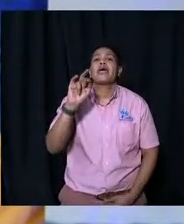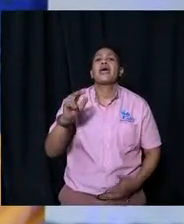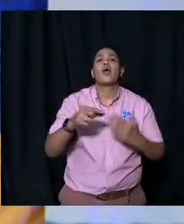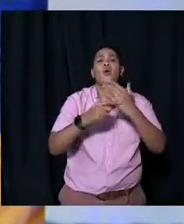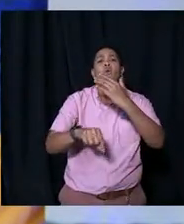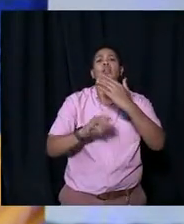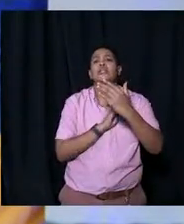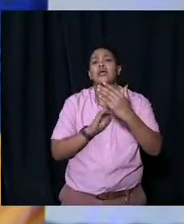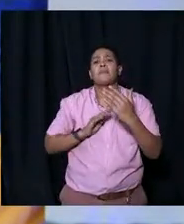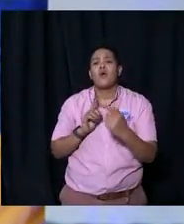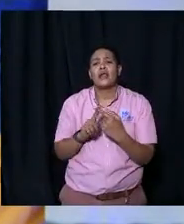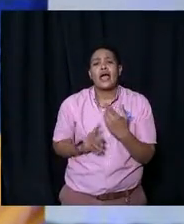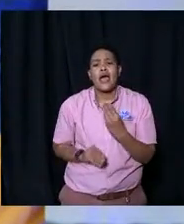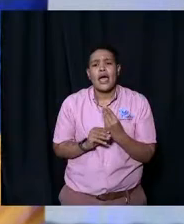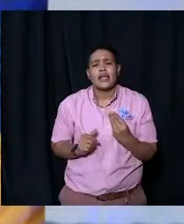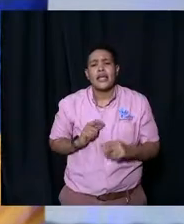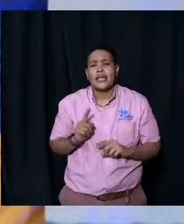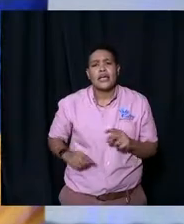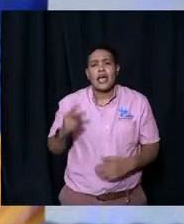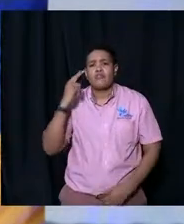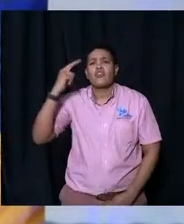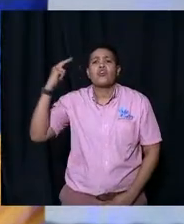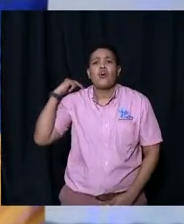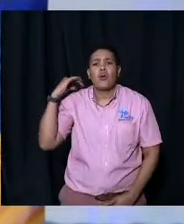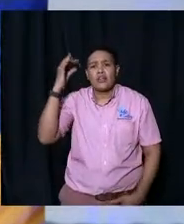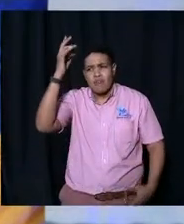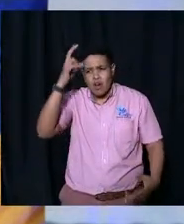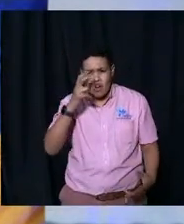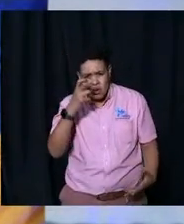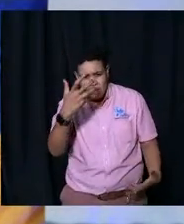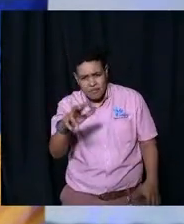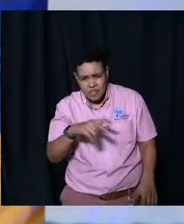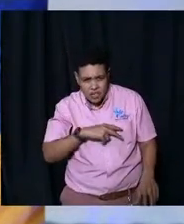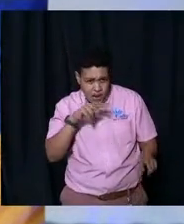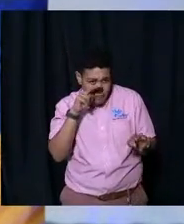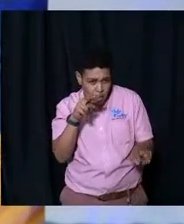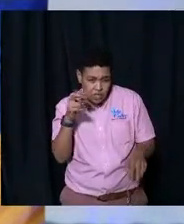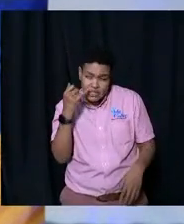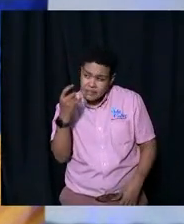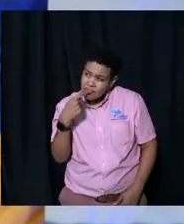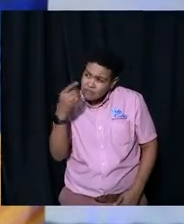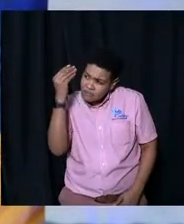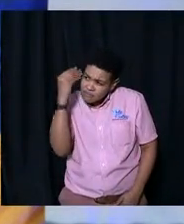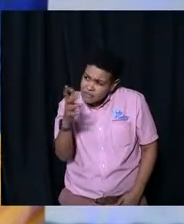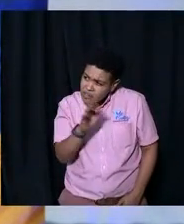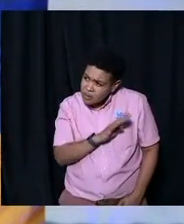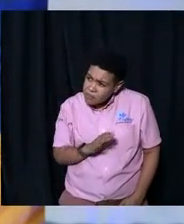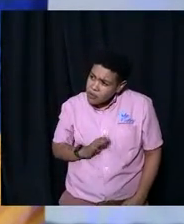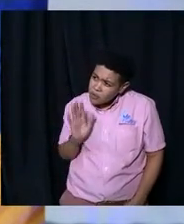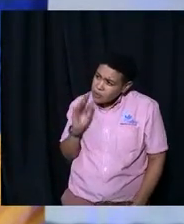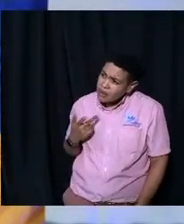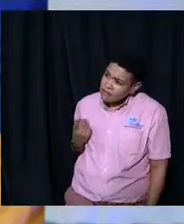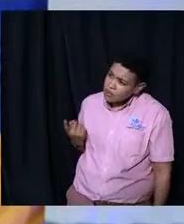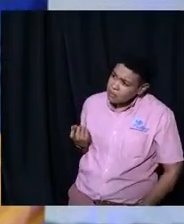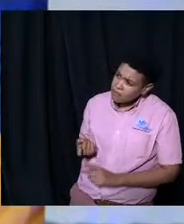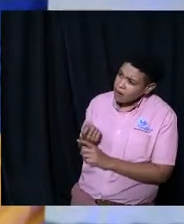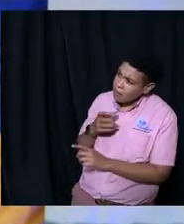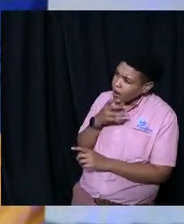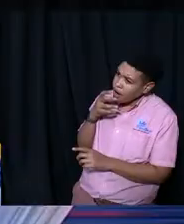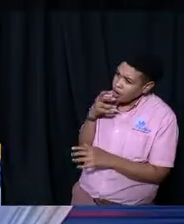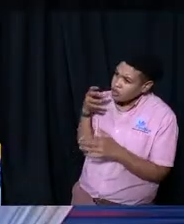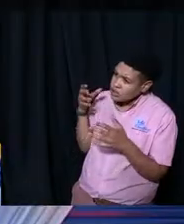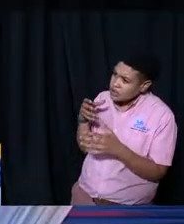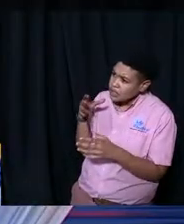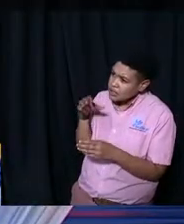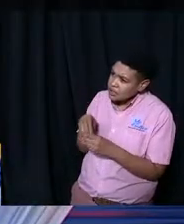quality board. I can't recall if I heard you, because I was monitoring, if you said that on that board, you'd have somebody from the agricultural sector?